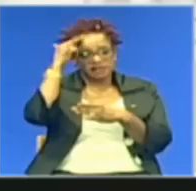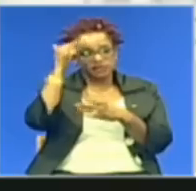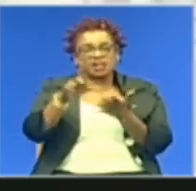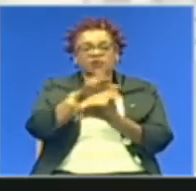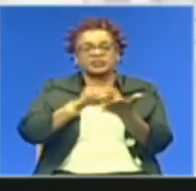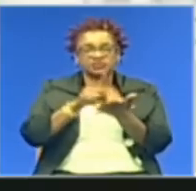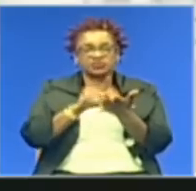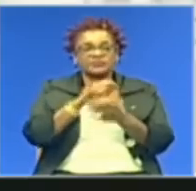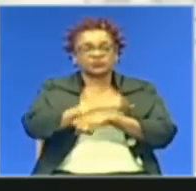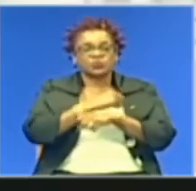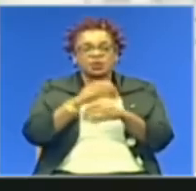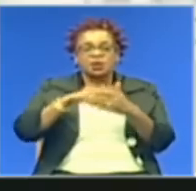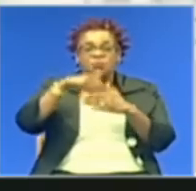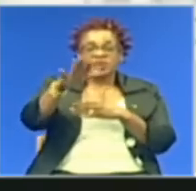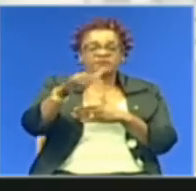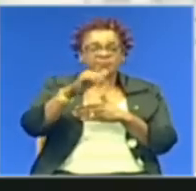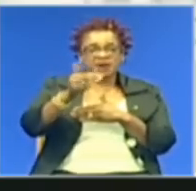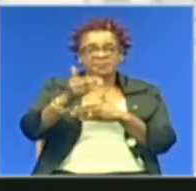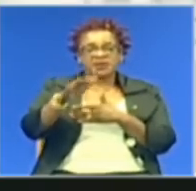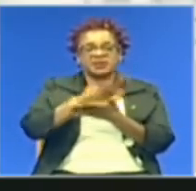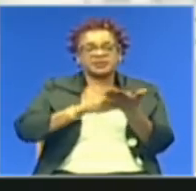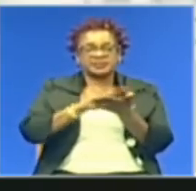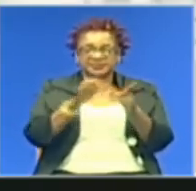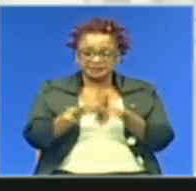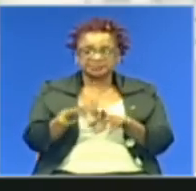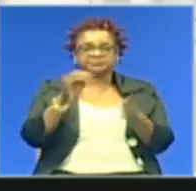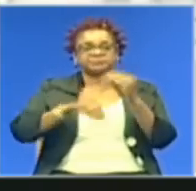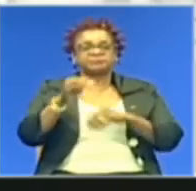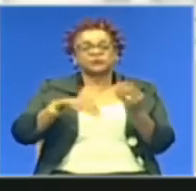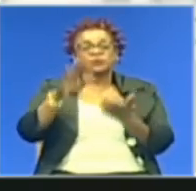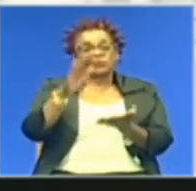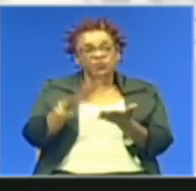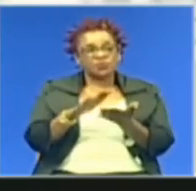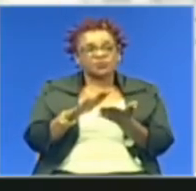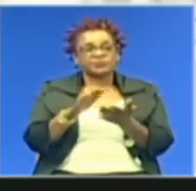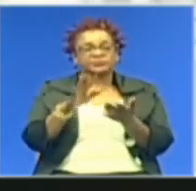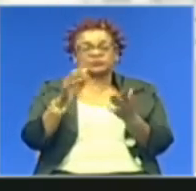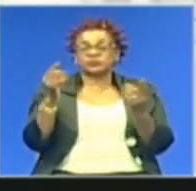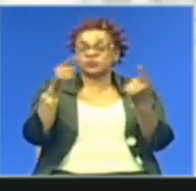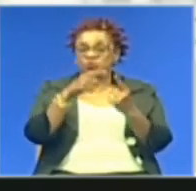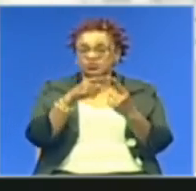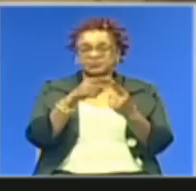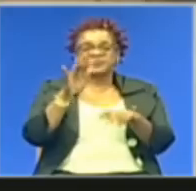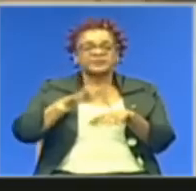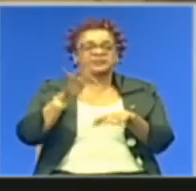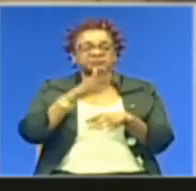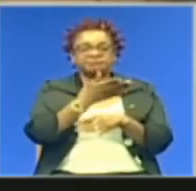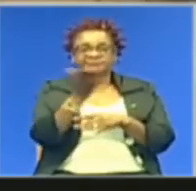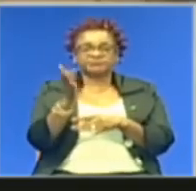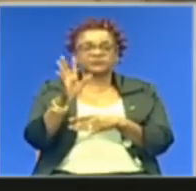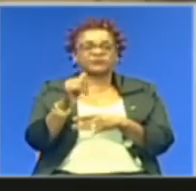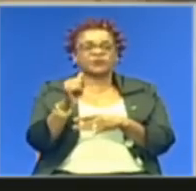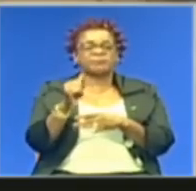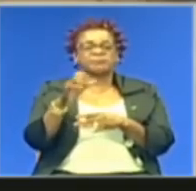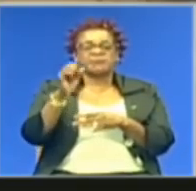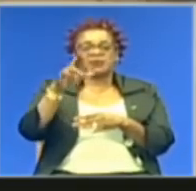school away from urban areas contributed to lower test scores, with regional disparities affecting those learners from arid and